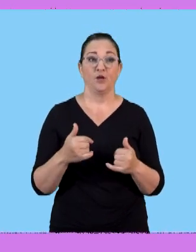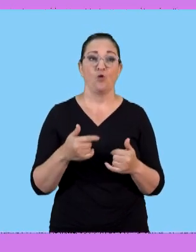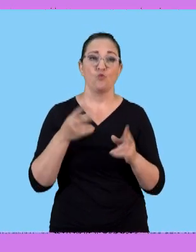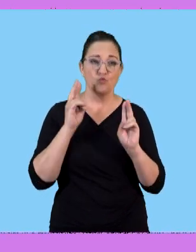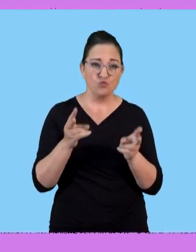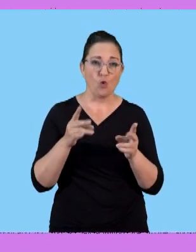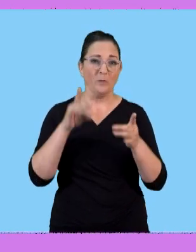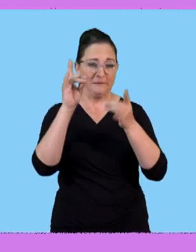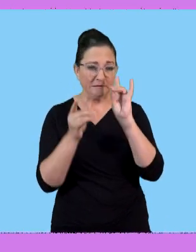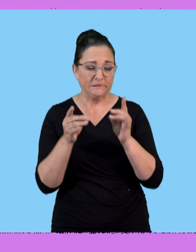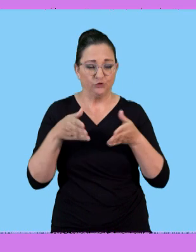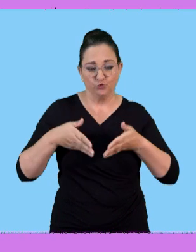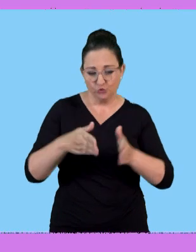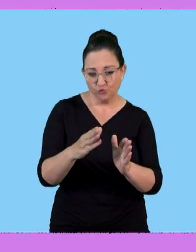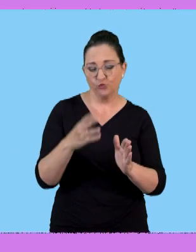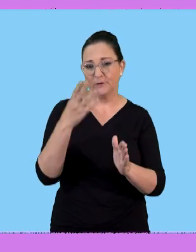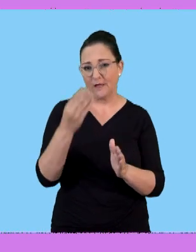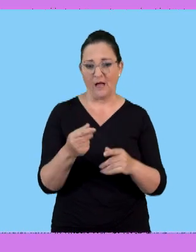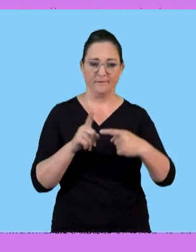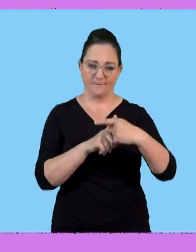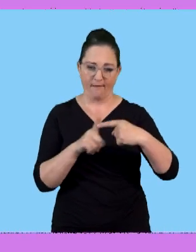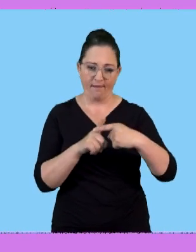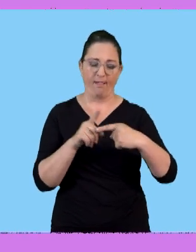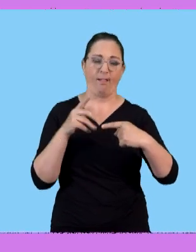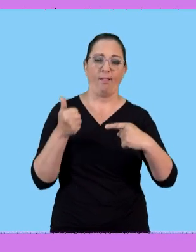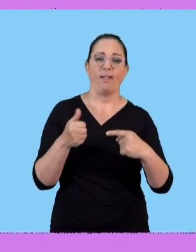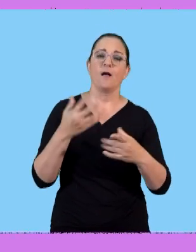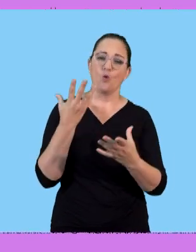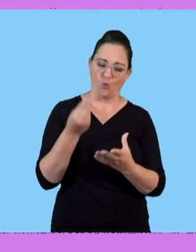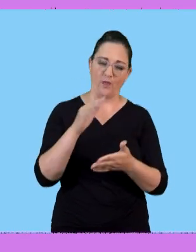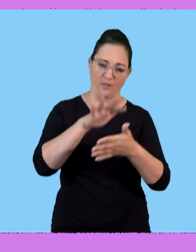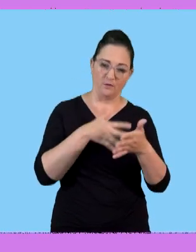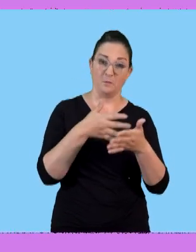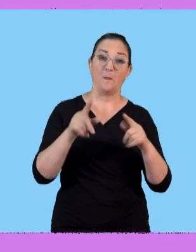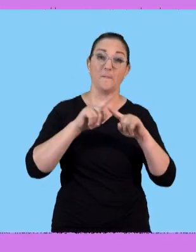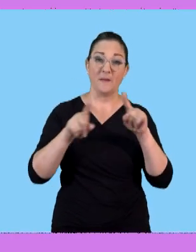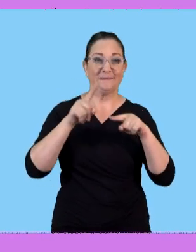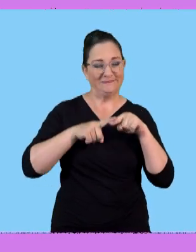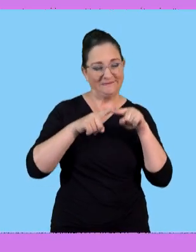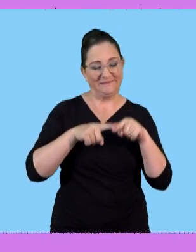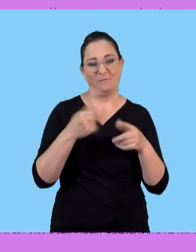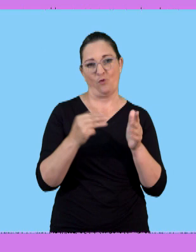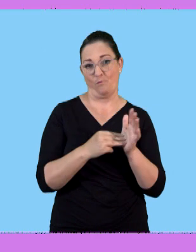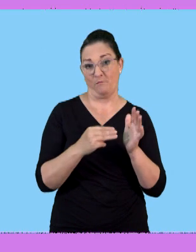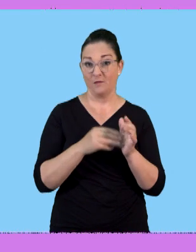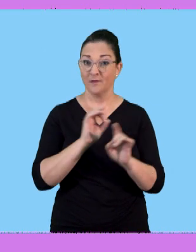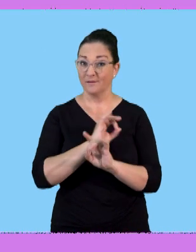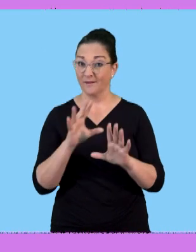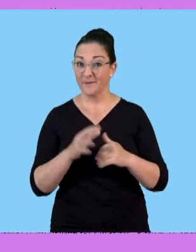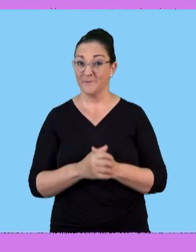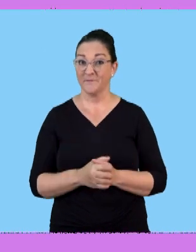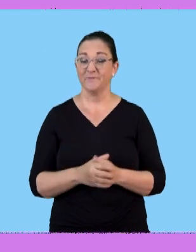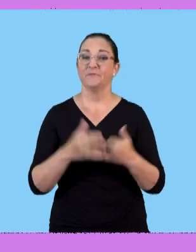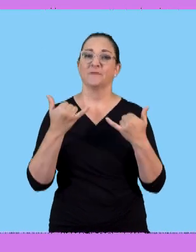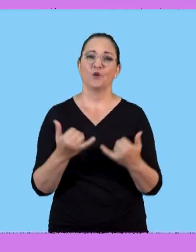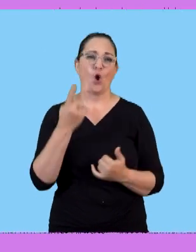city with normally the streets of the city, the scale of the map, as well as grid reference, depending on the map. Are we